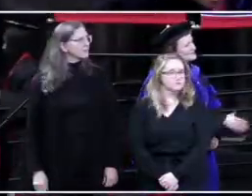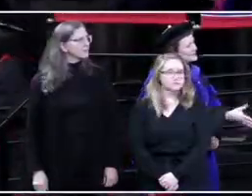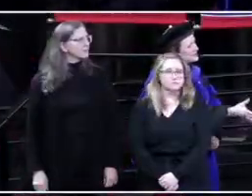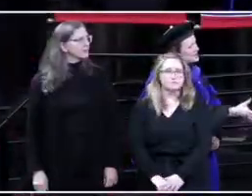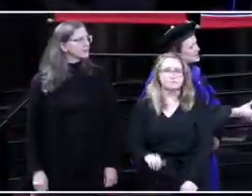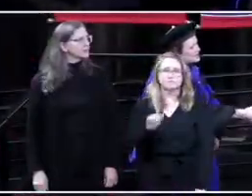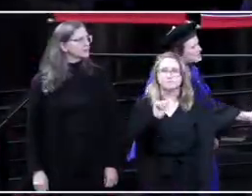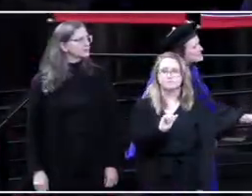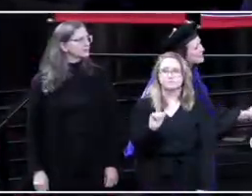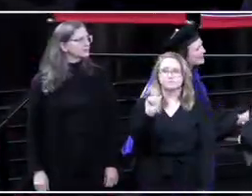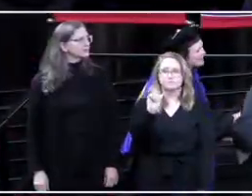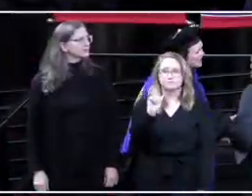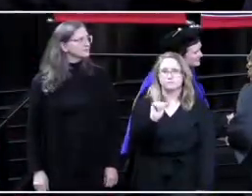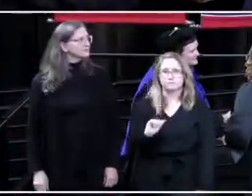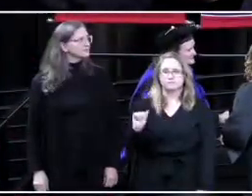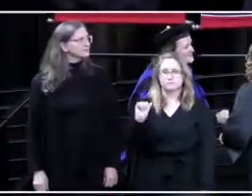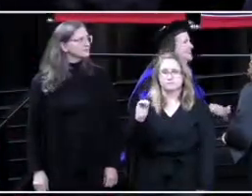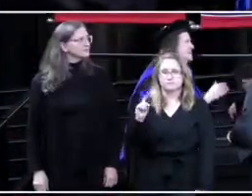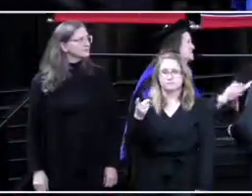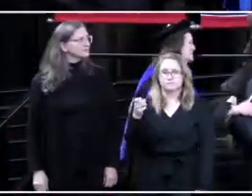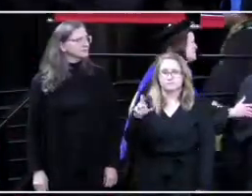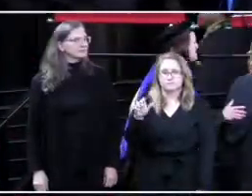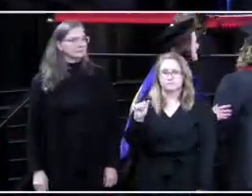Aaron Alexis Adair.